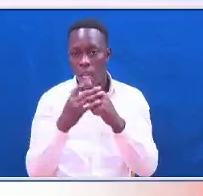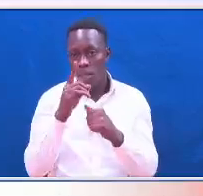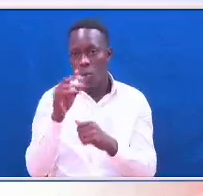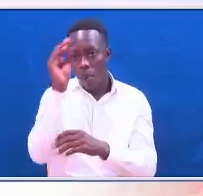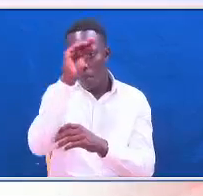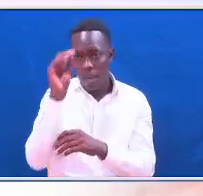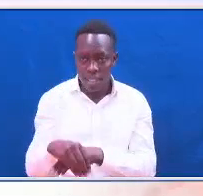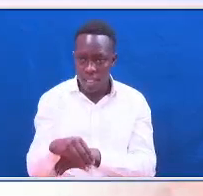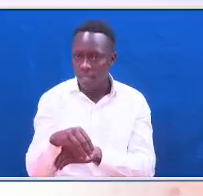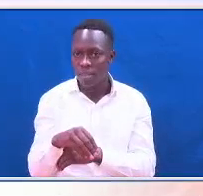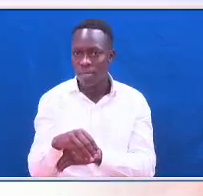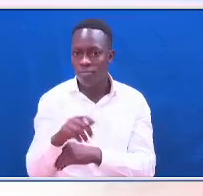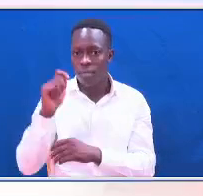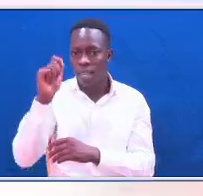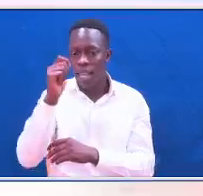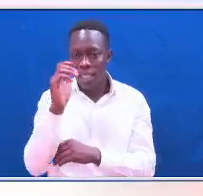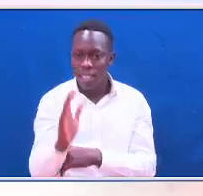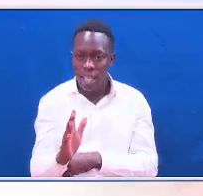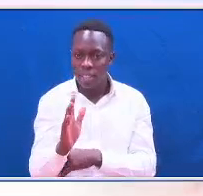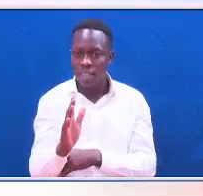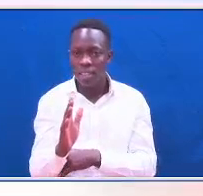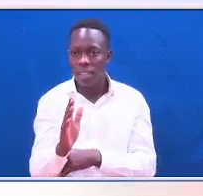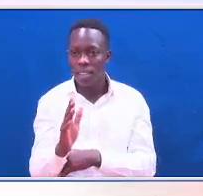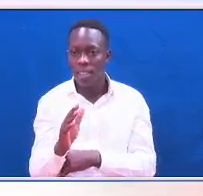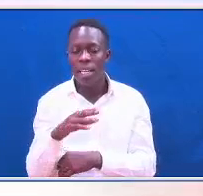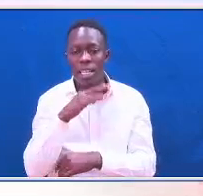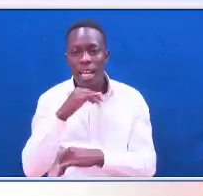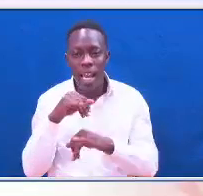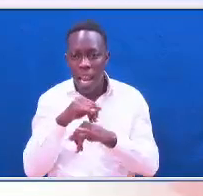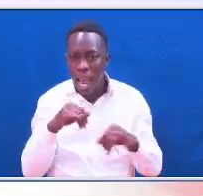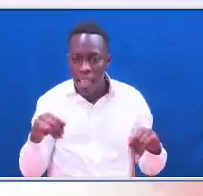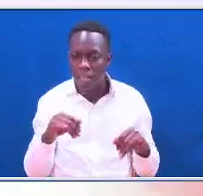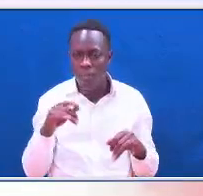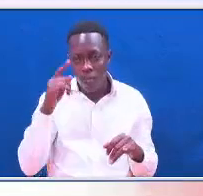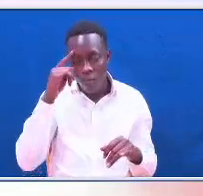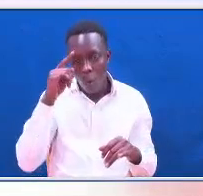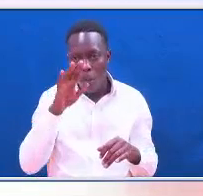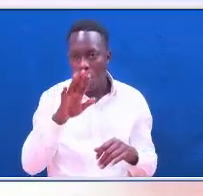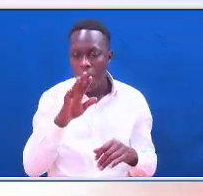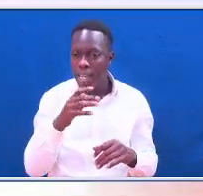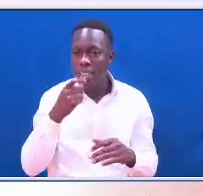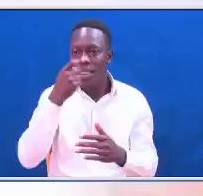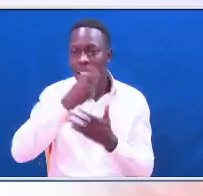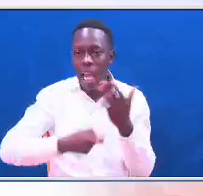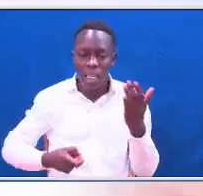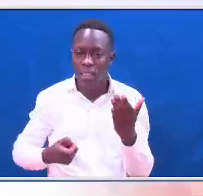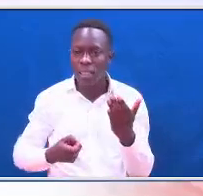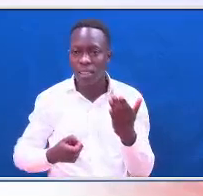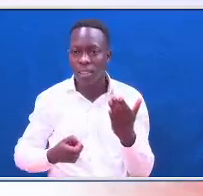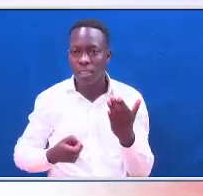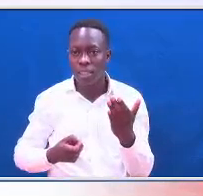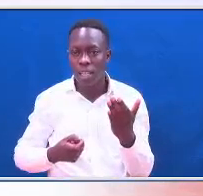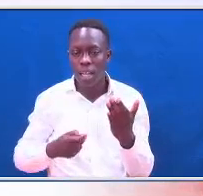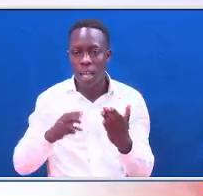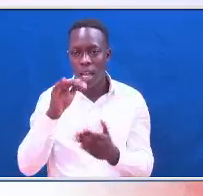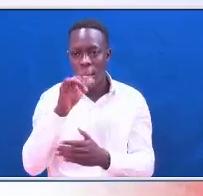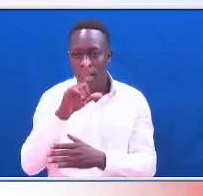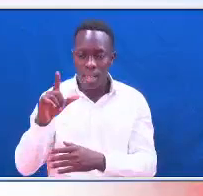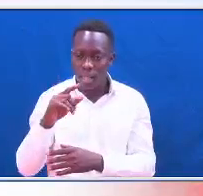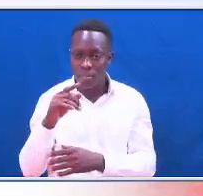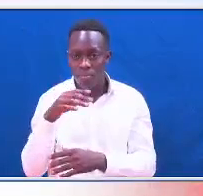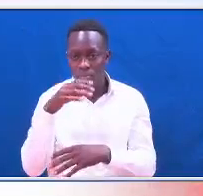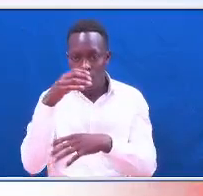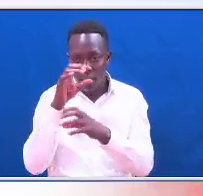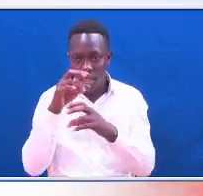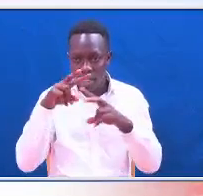Kenyans beat Kra’s June deadline and filed their tax returns on time, according to a nationwide survey by research firm